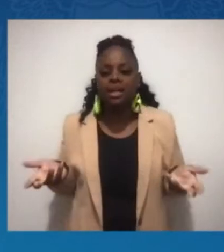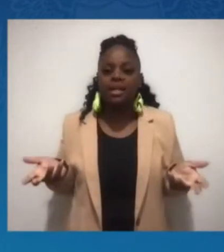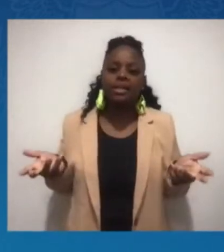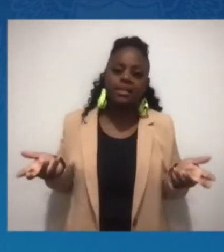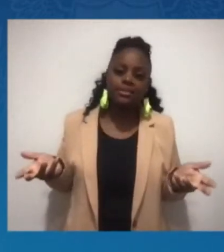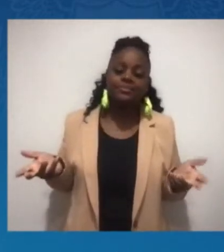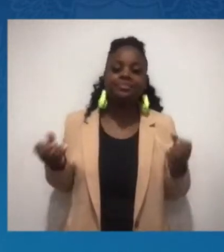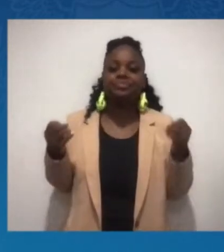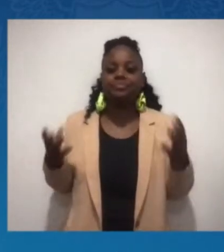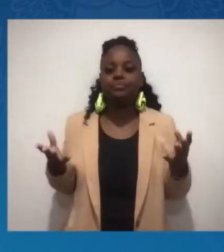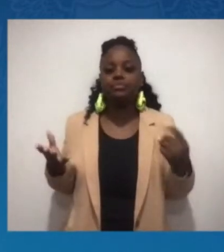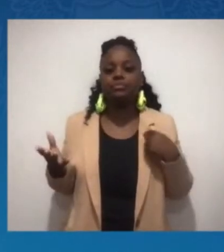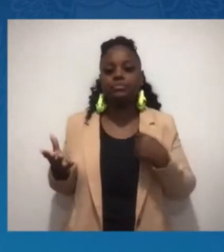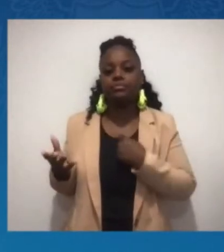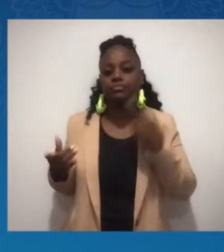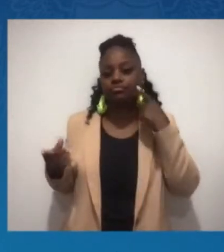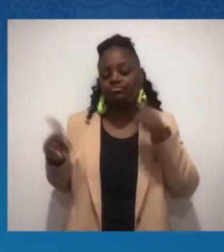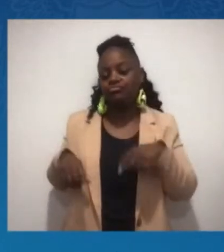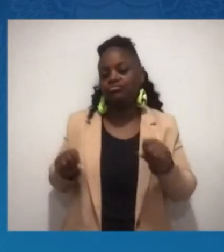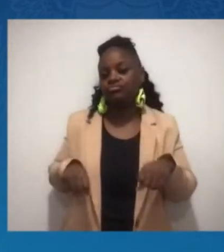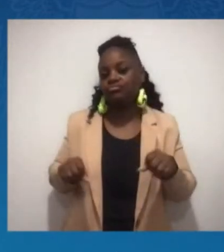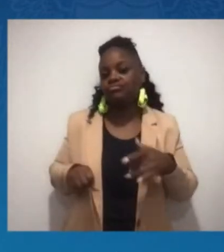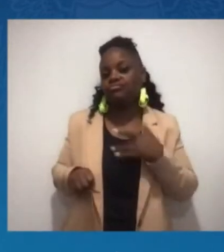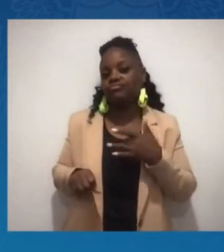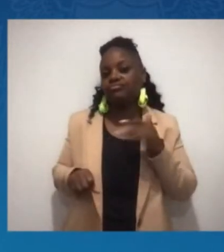used to obstruct progress.